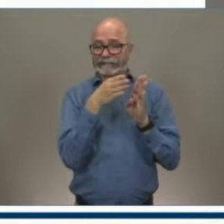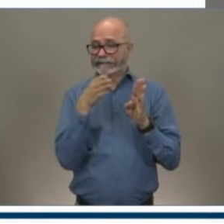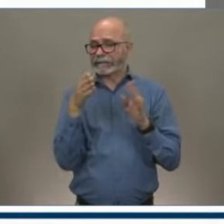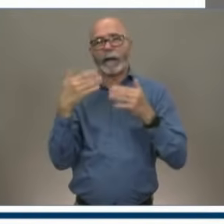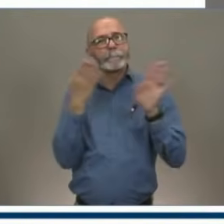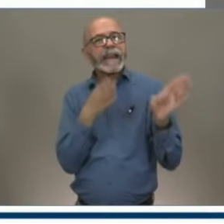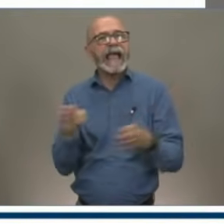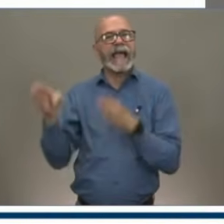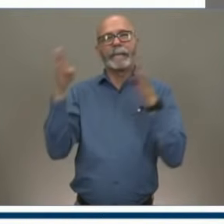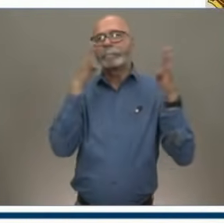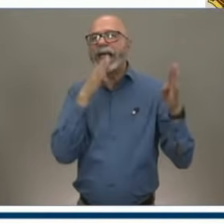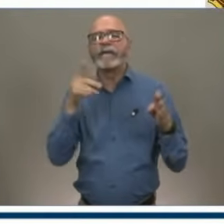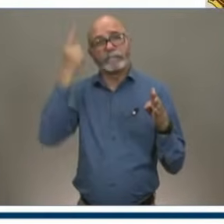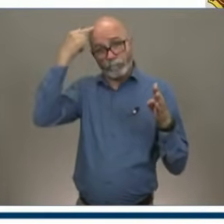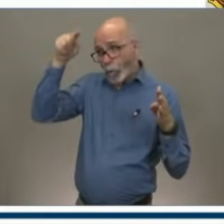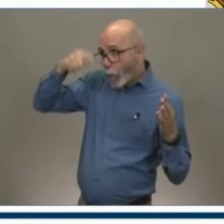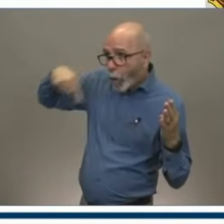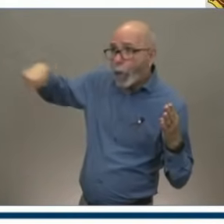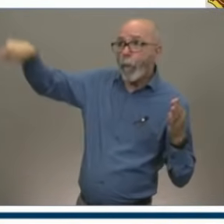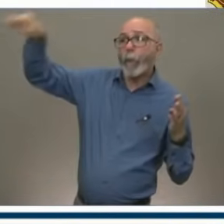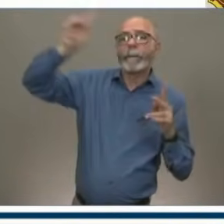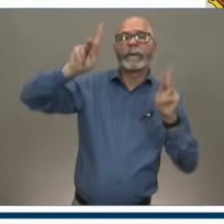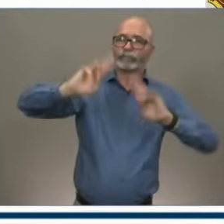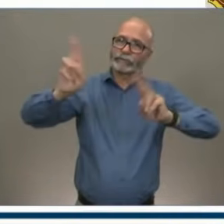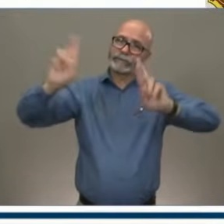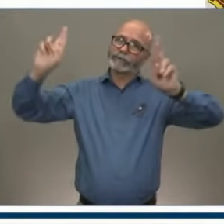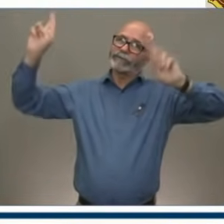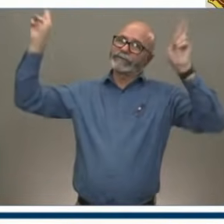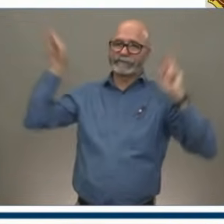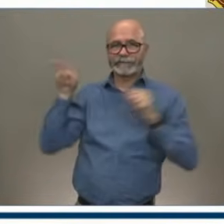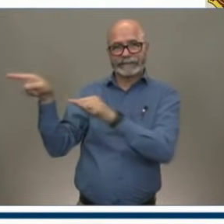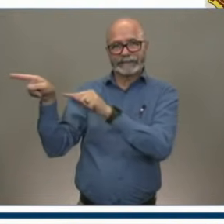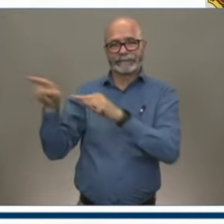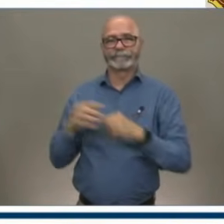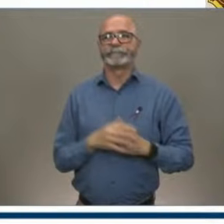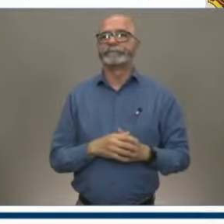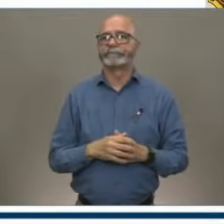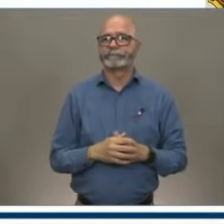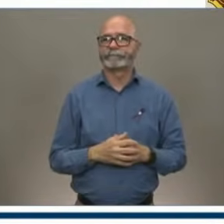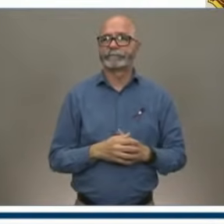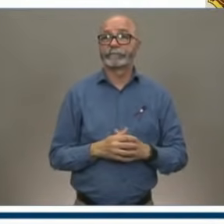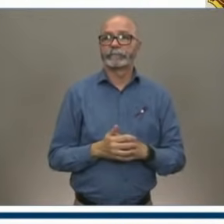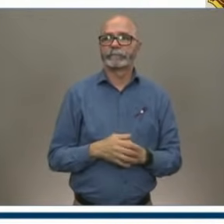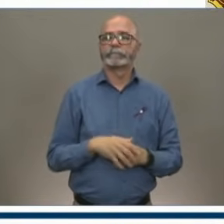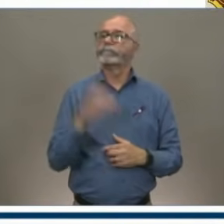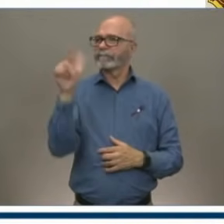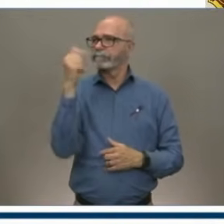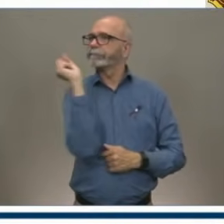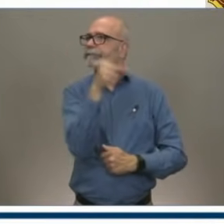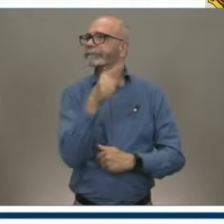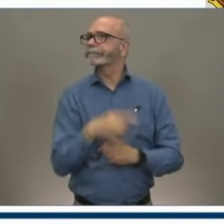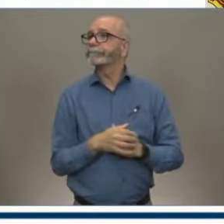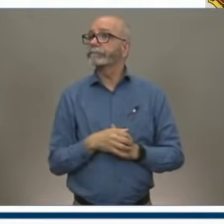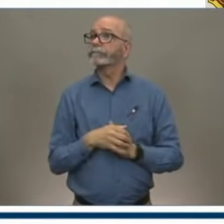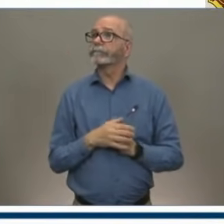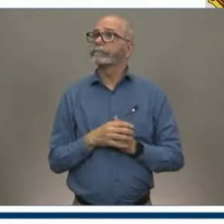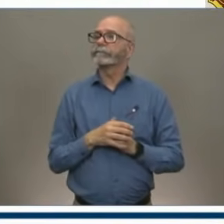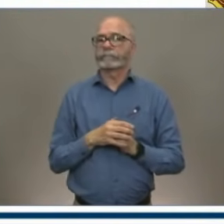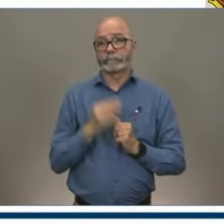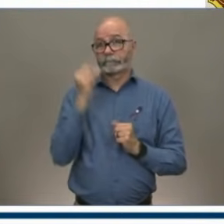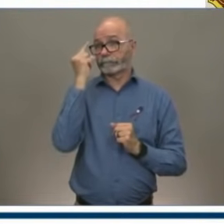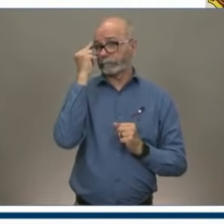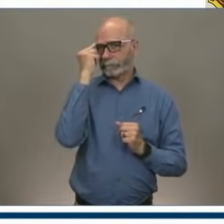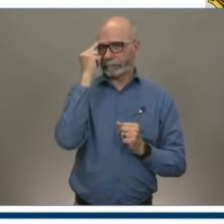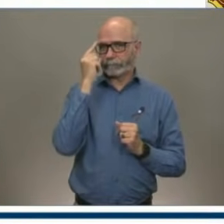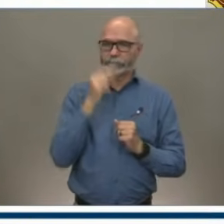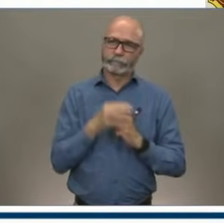immunization. Jonathan, go ahead with your follow-up. Yeah, I believe you addressed this. I may have missed it. Do we have the ability to